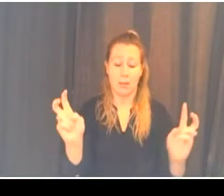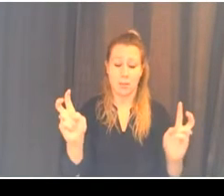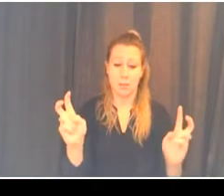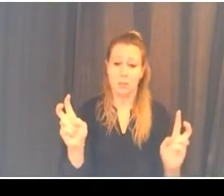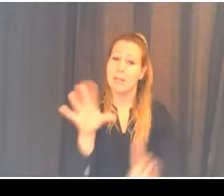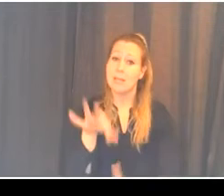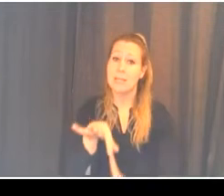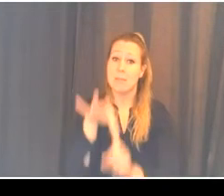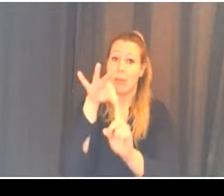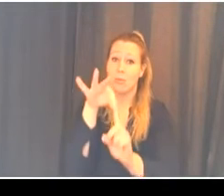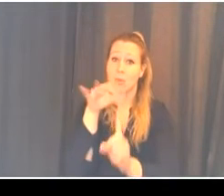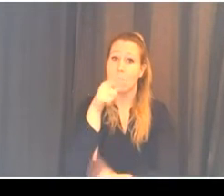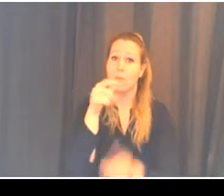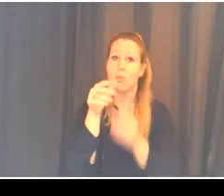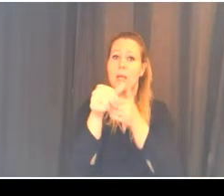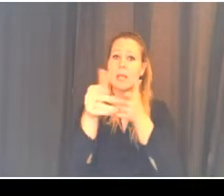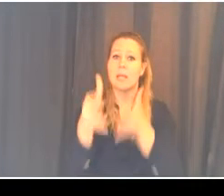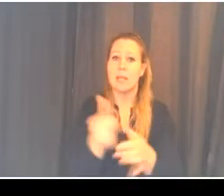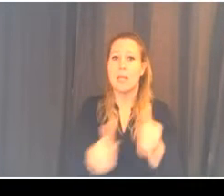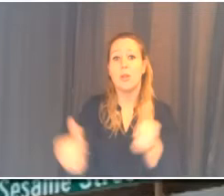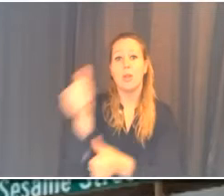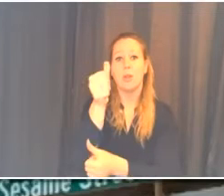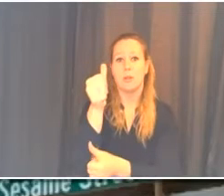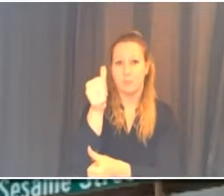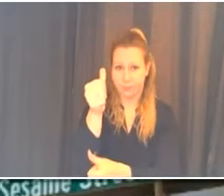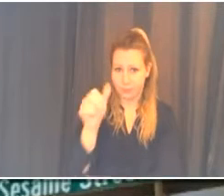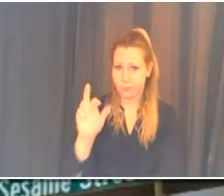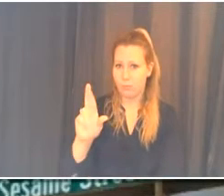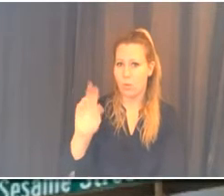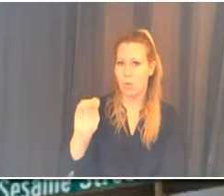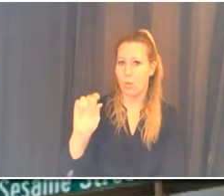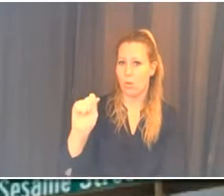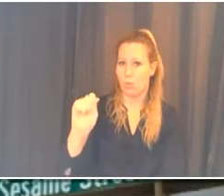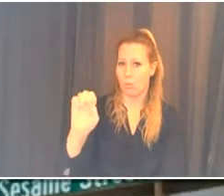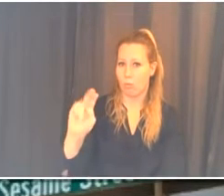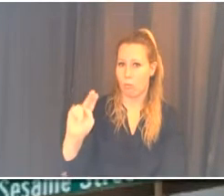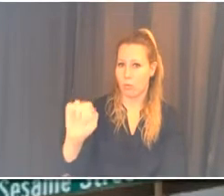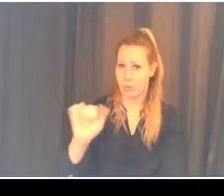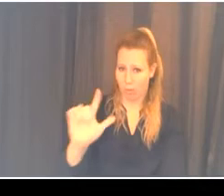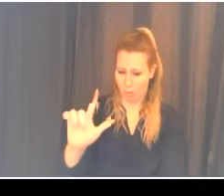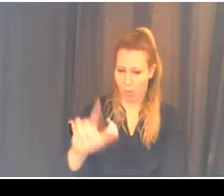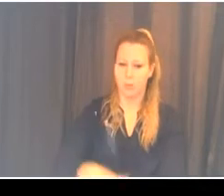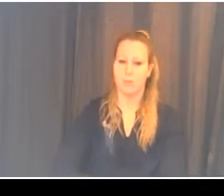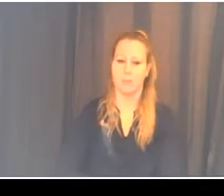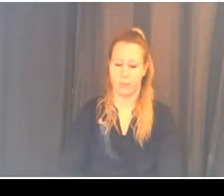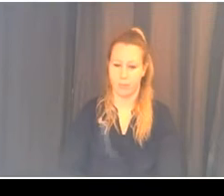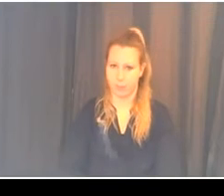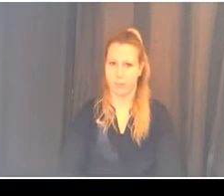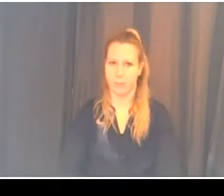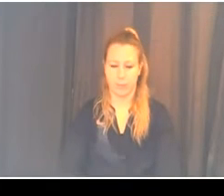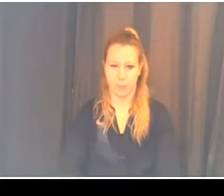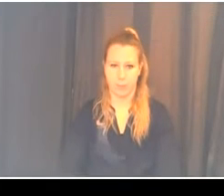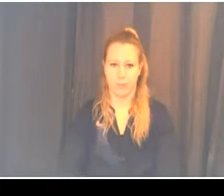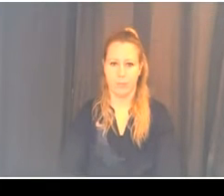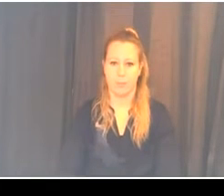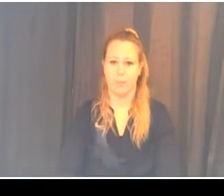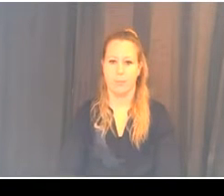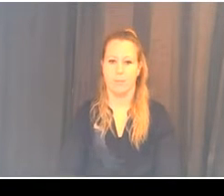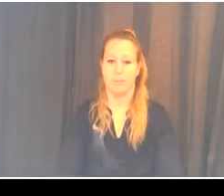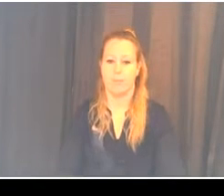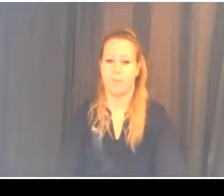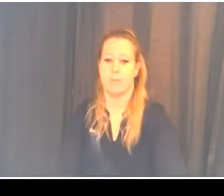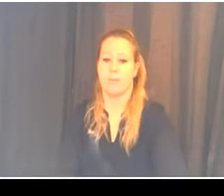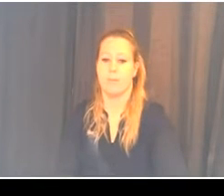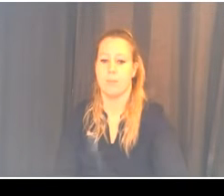first am I being heard yes thank you I got a um notice long before New York City's